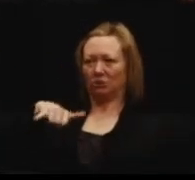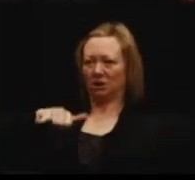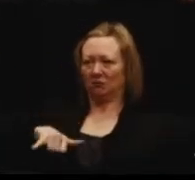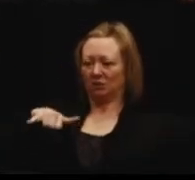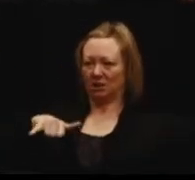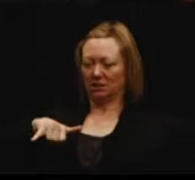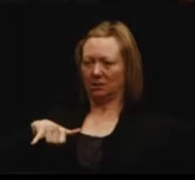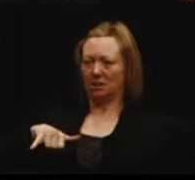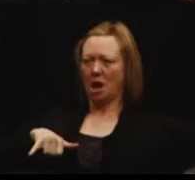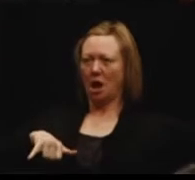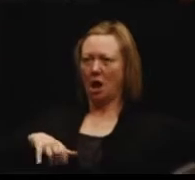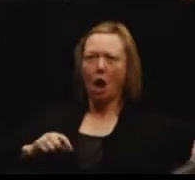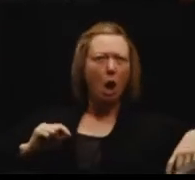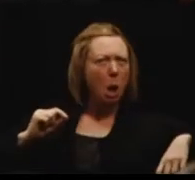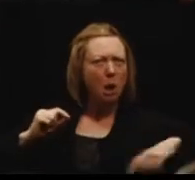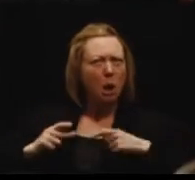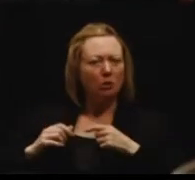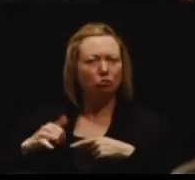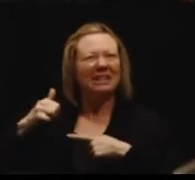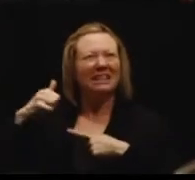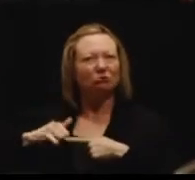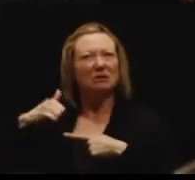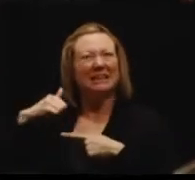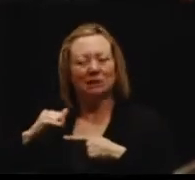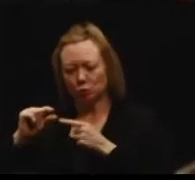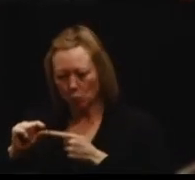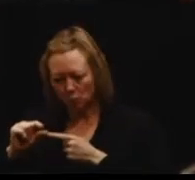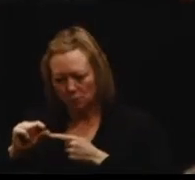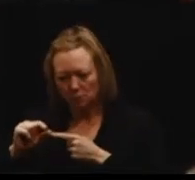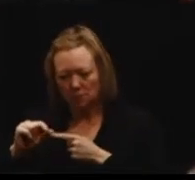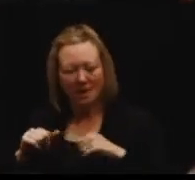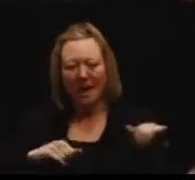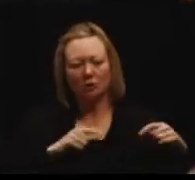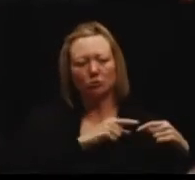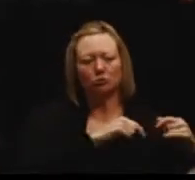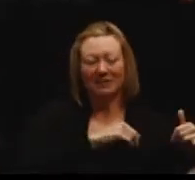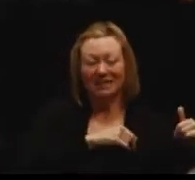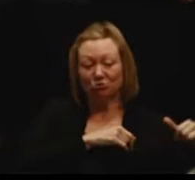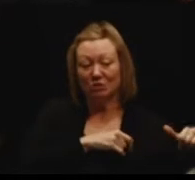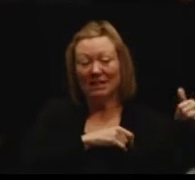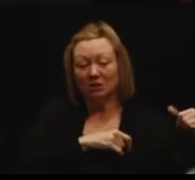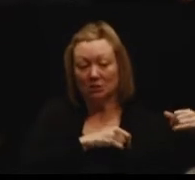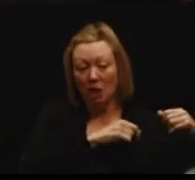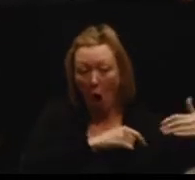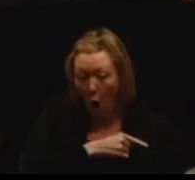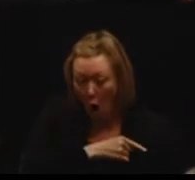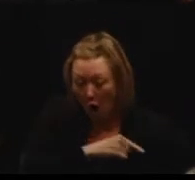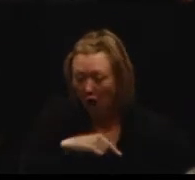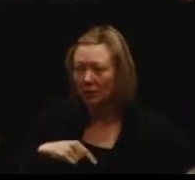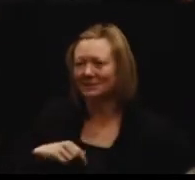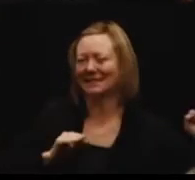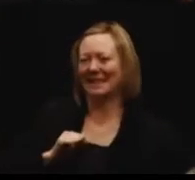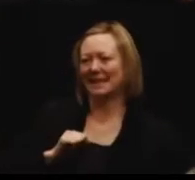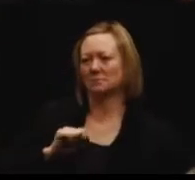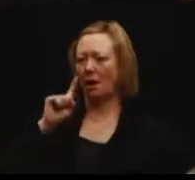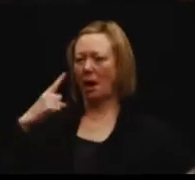long, long, short ring, and your next door neighbour's is, you know, long, long, long, and you all can't use it at the same time. But the company